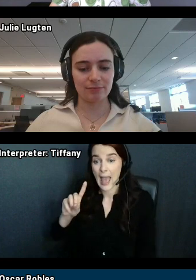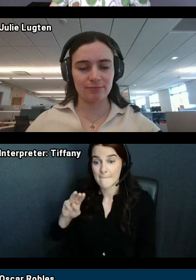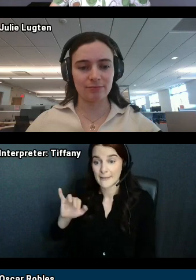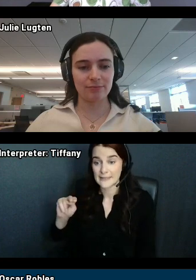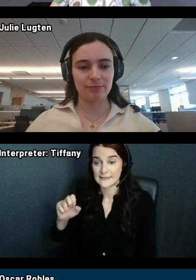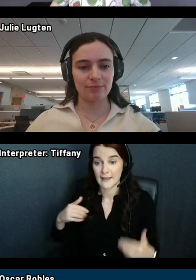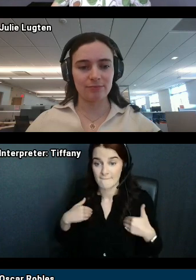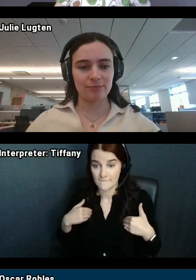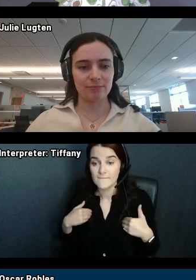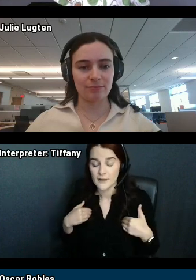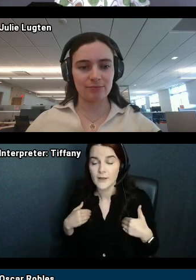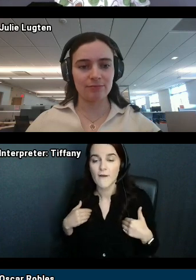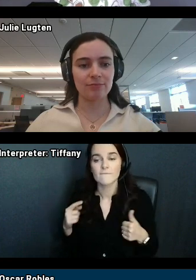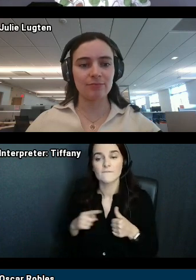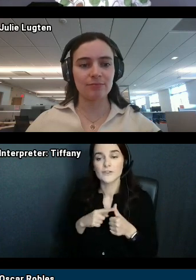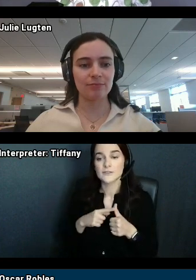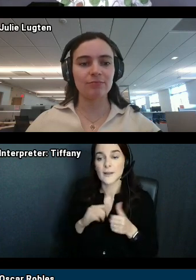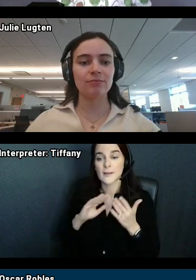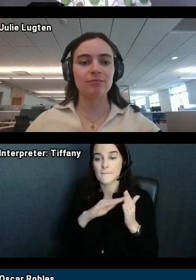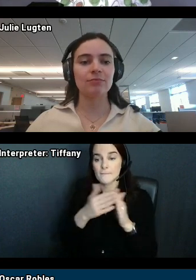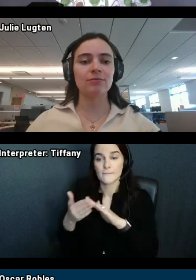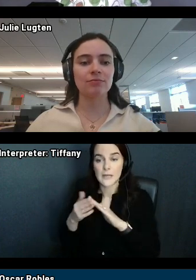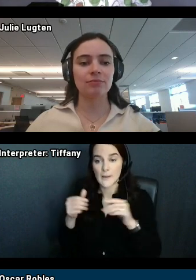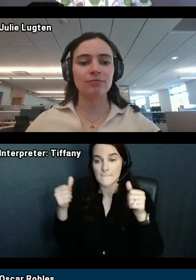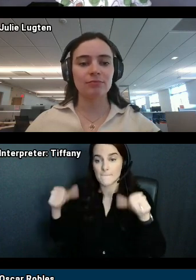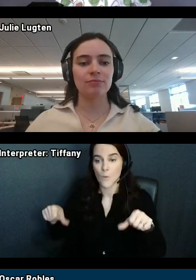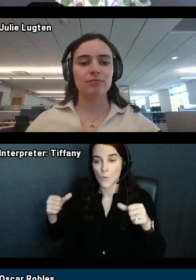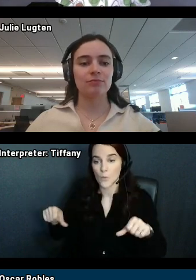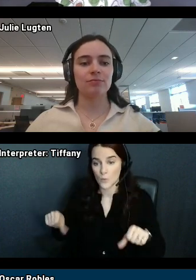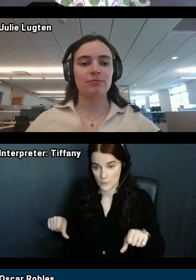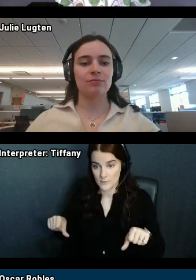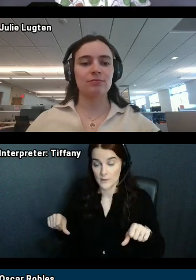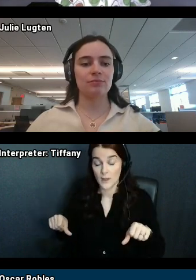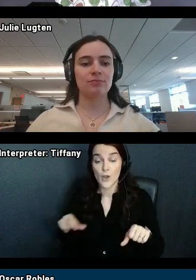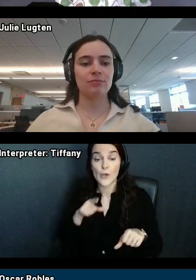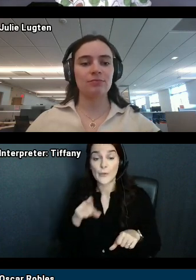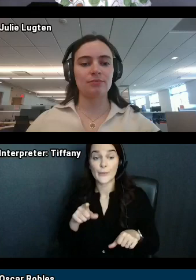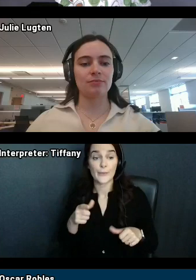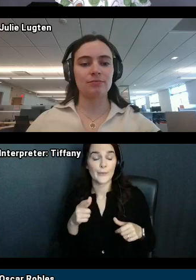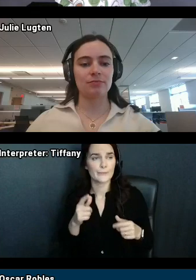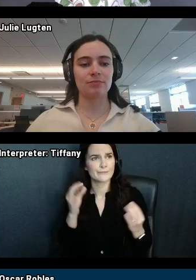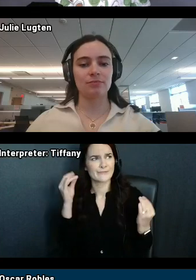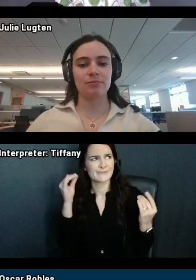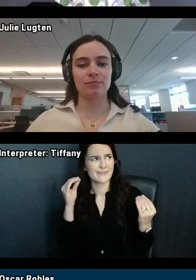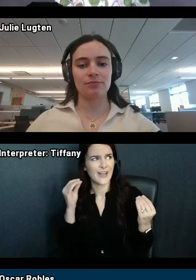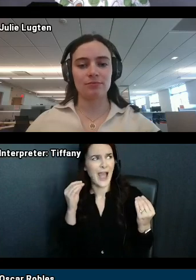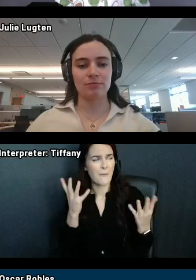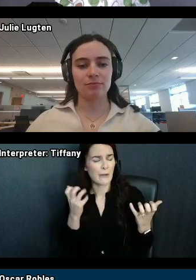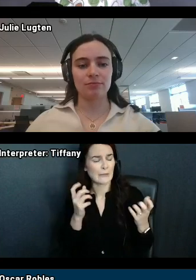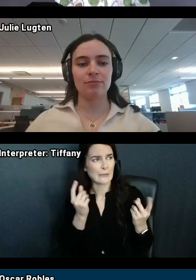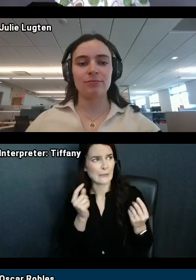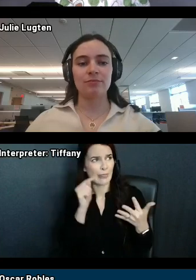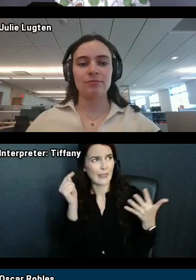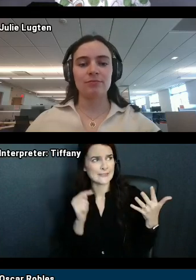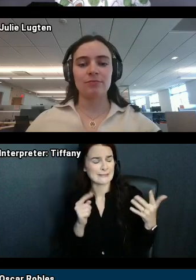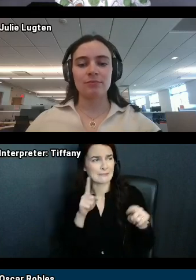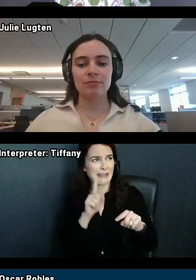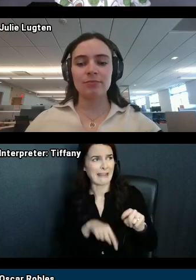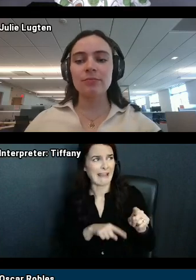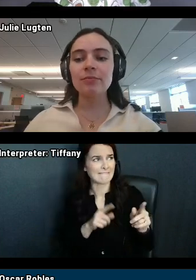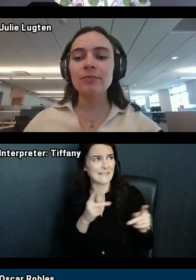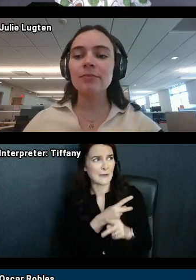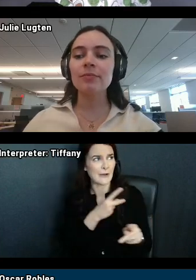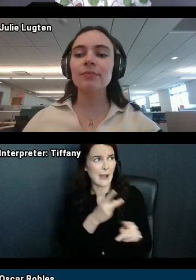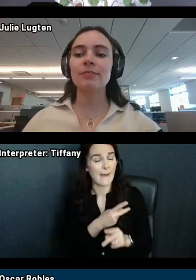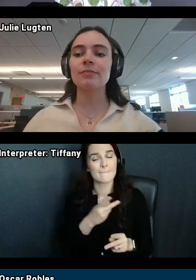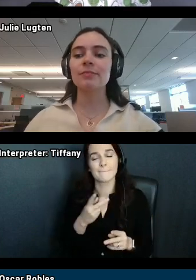community posts. If you have something that you're trying to do and can't figure out, chances are somebody has already asked how to do